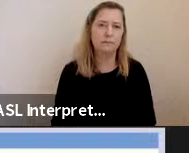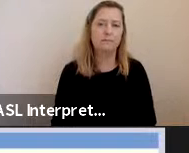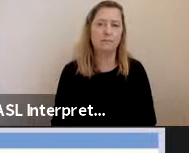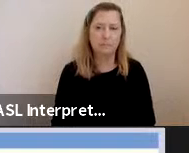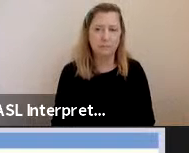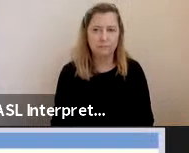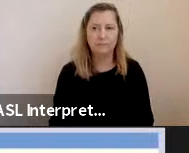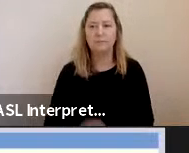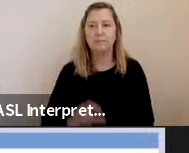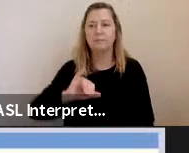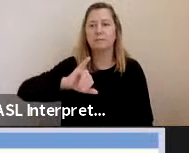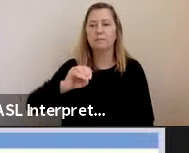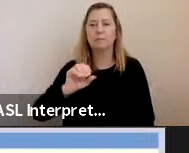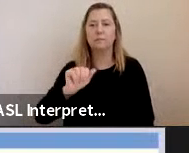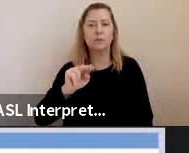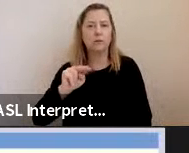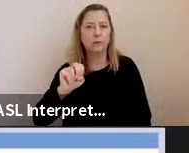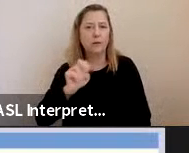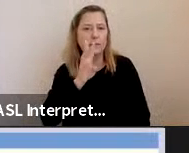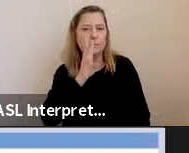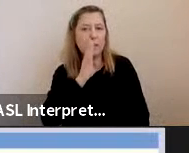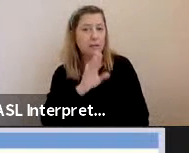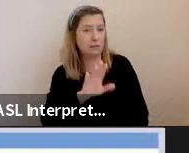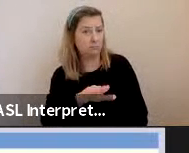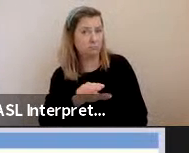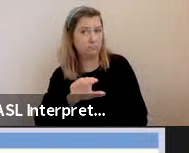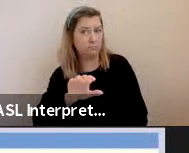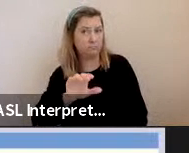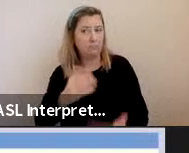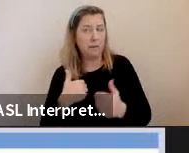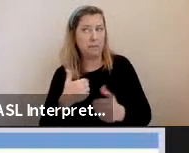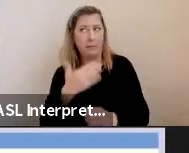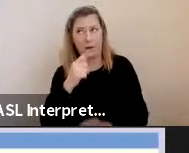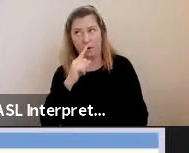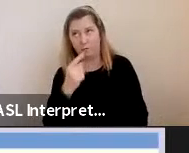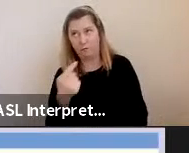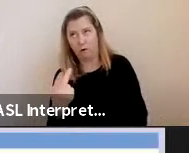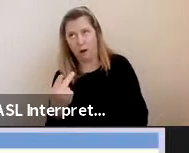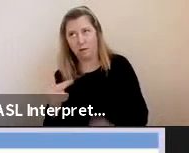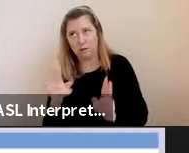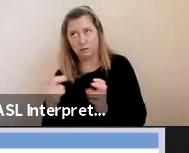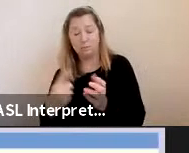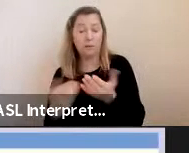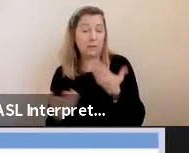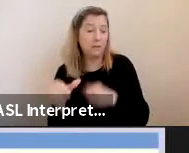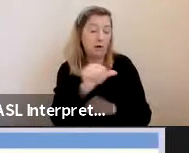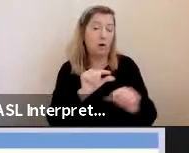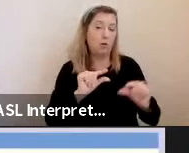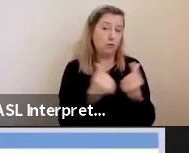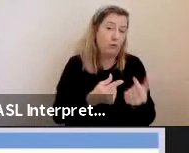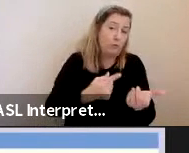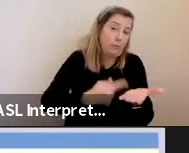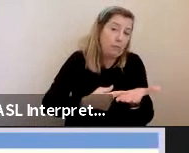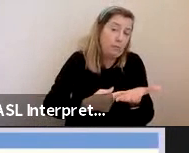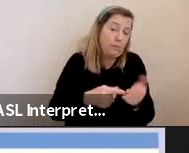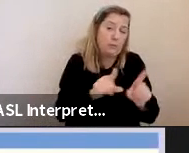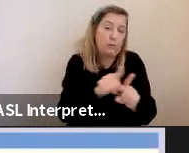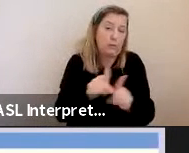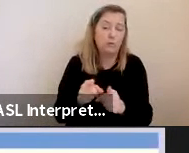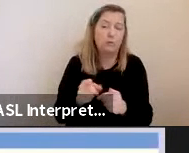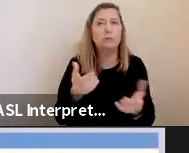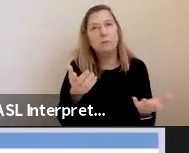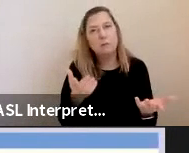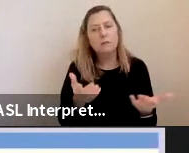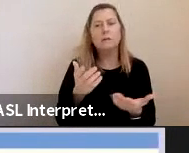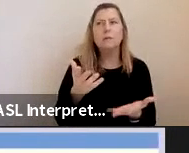Shirley, this is Joanne. This might be a topic for us, but it also might be a topic for the other group. Is just